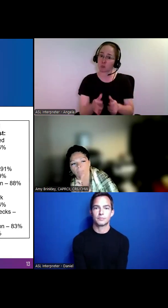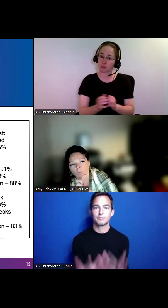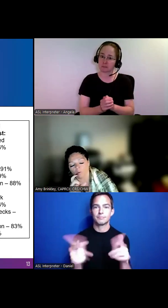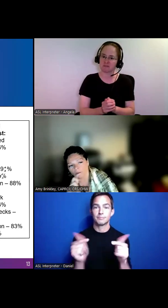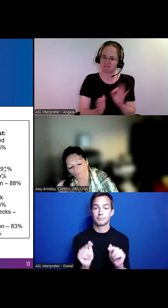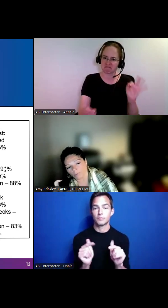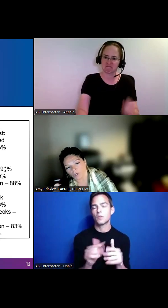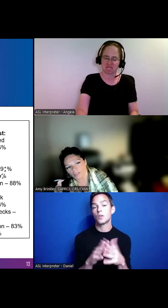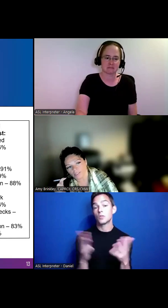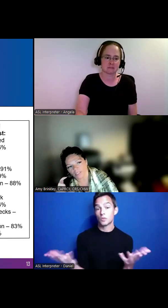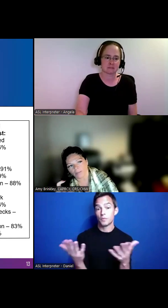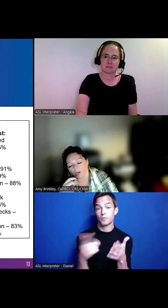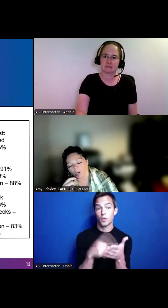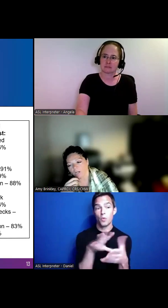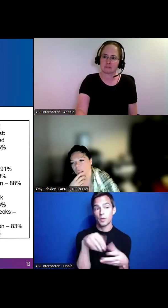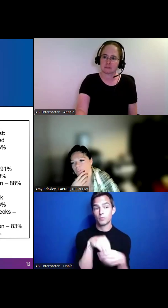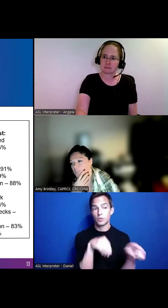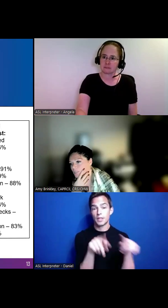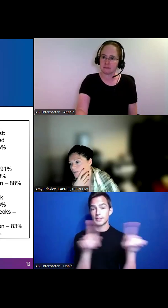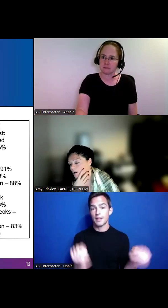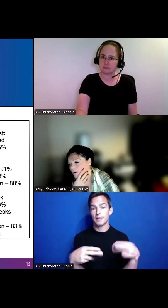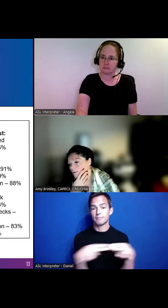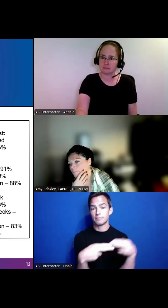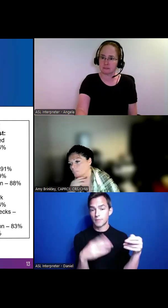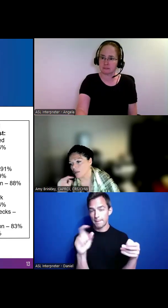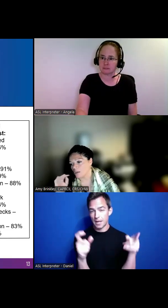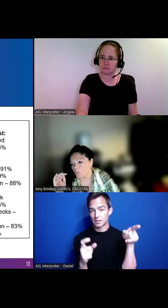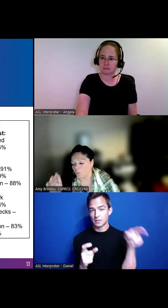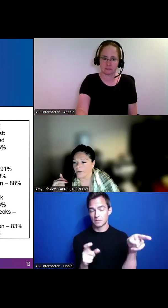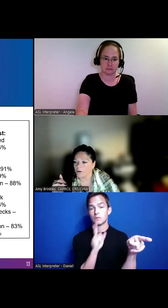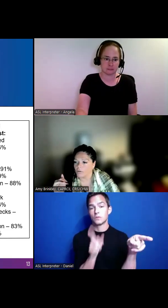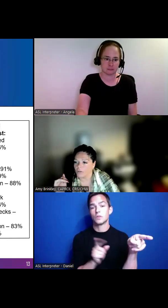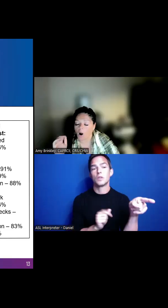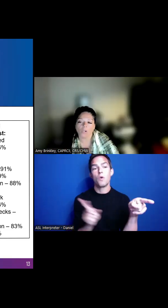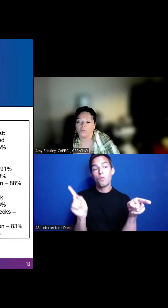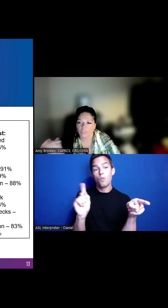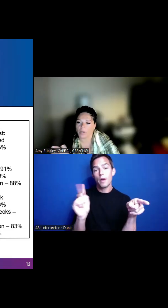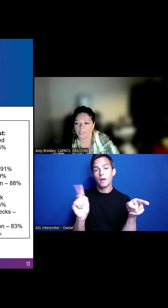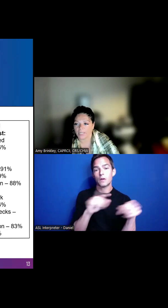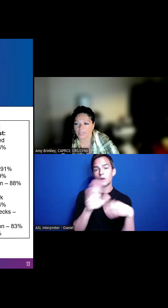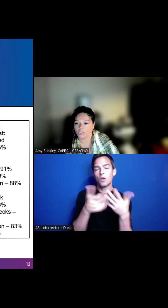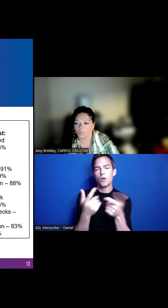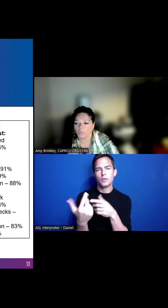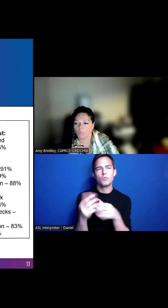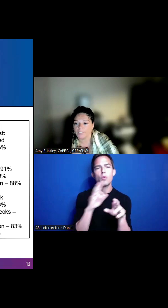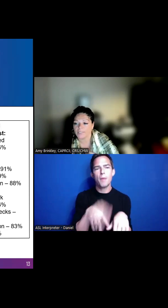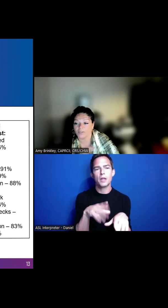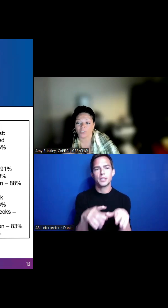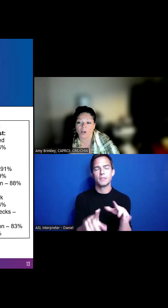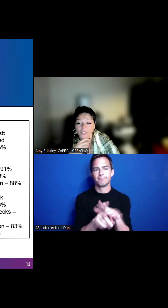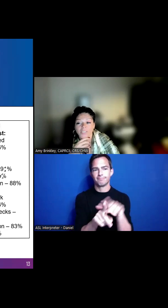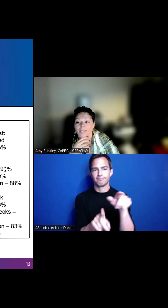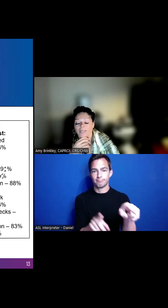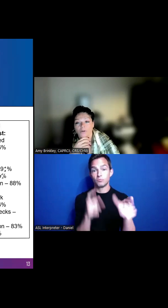what we put in the side box here is really the where all of the respondents landed. So what we see is